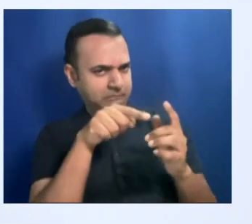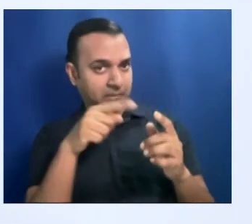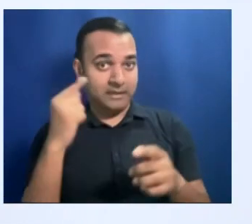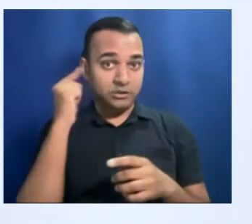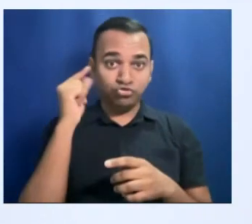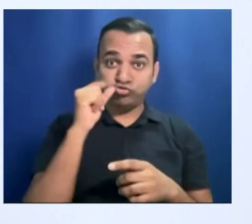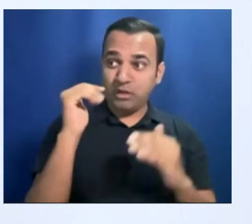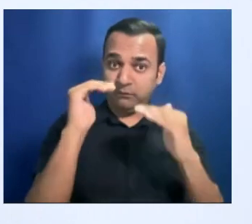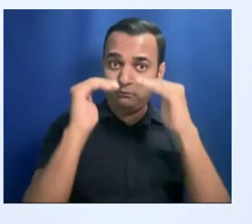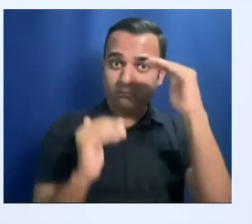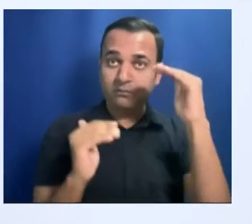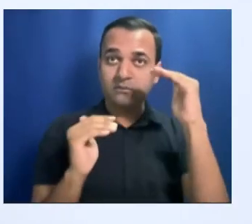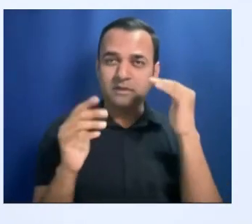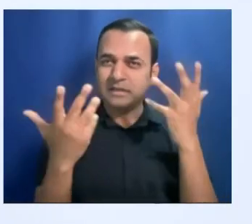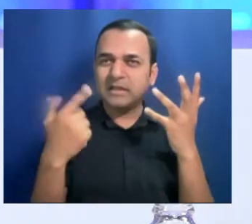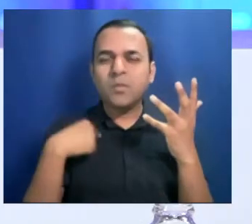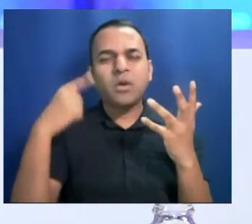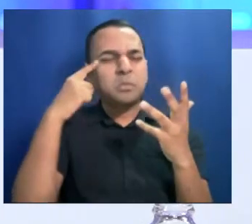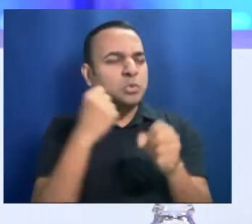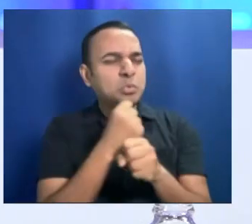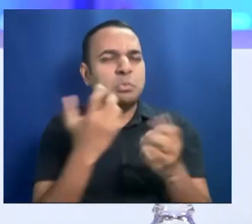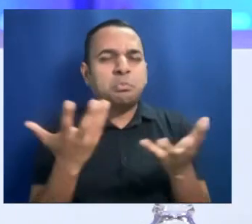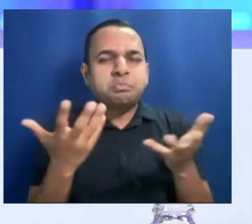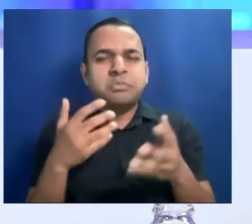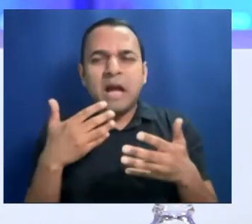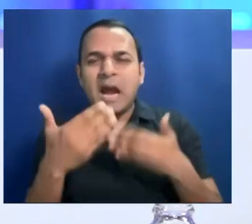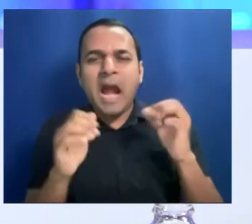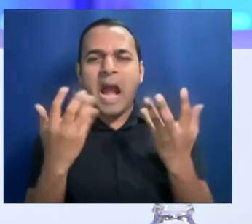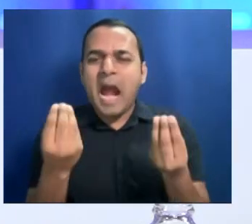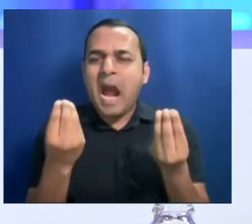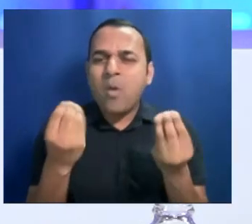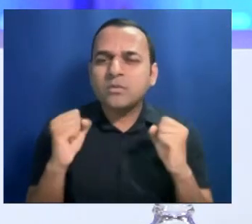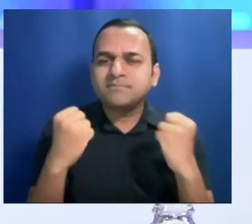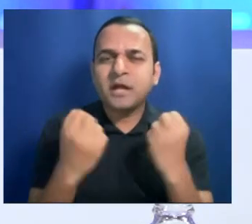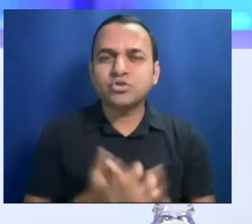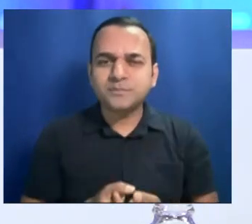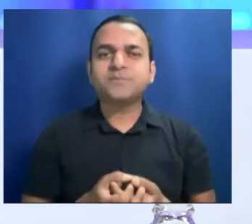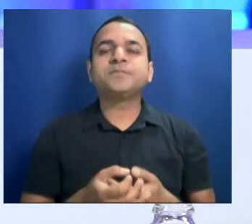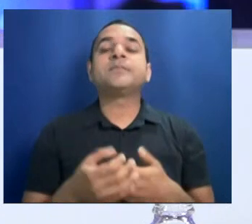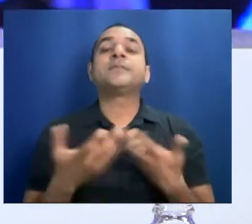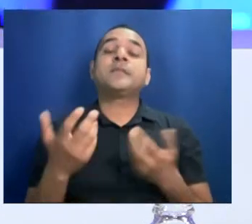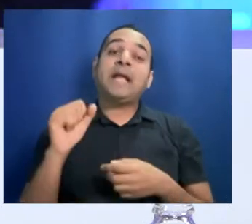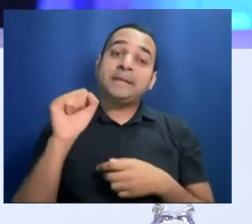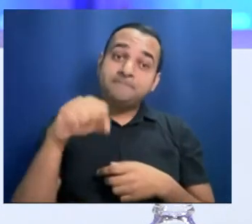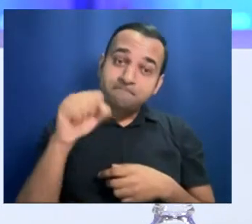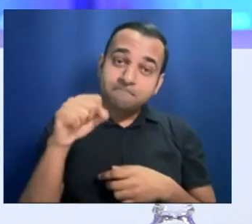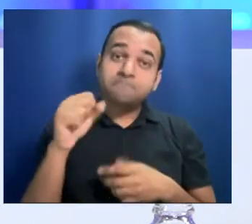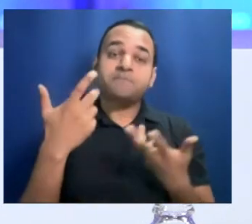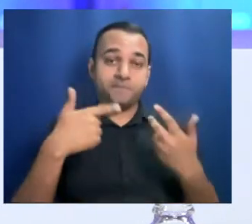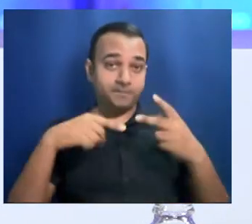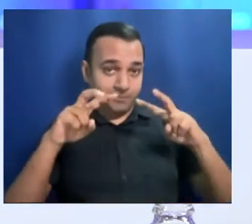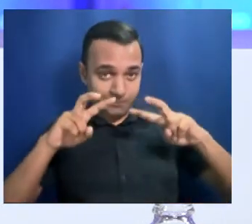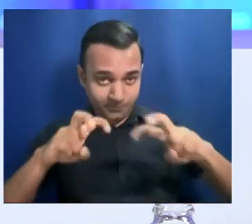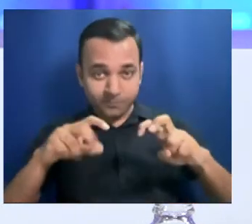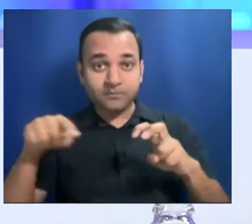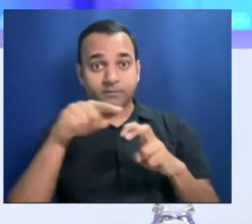do to help them as well? In this particular survey, which I was presenting today, we did not look